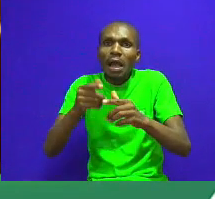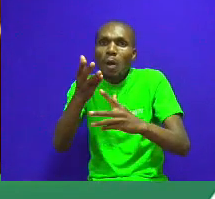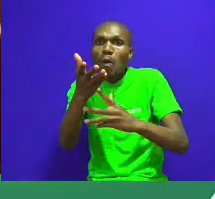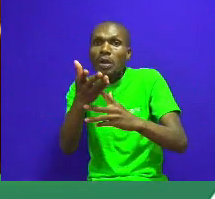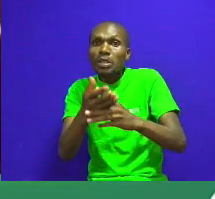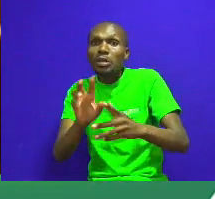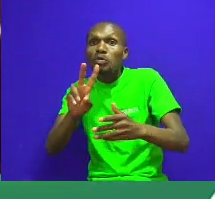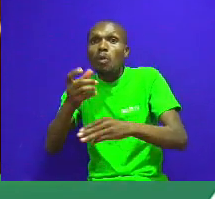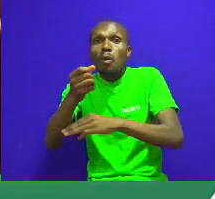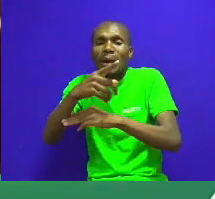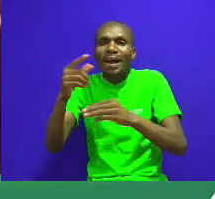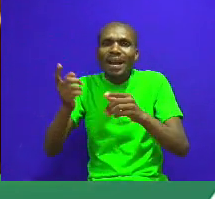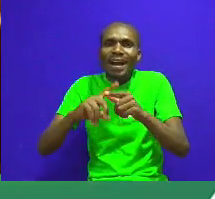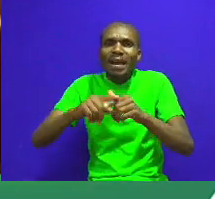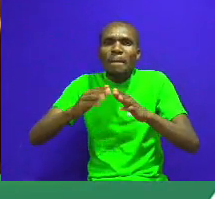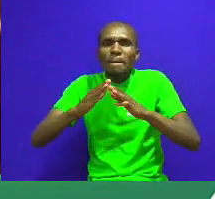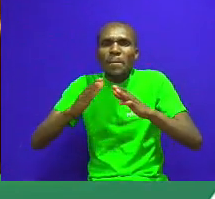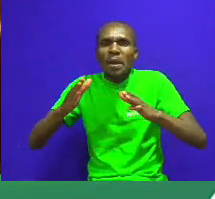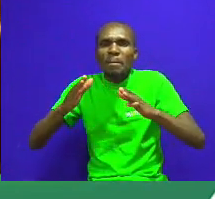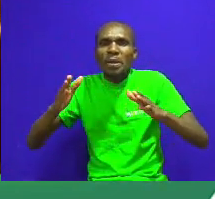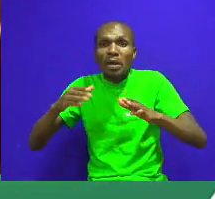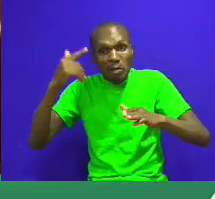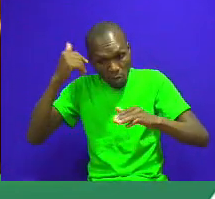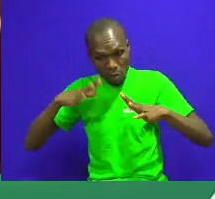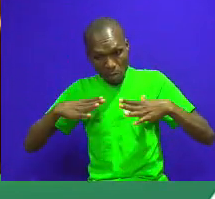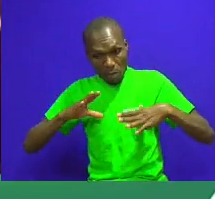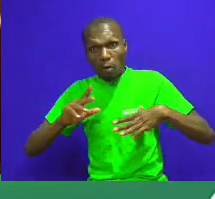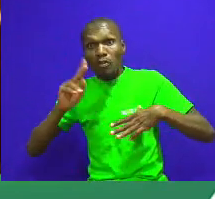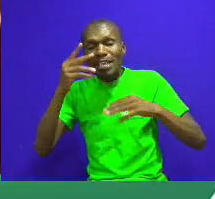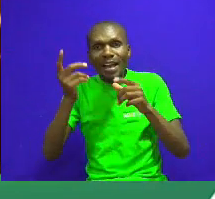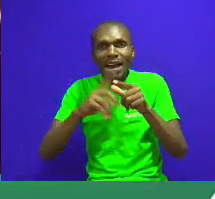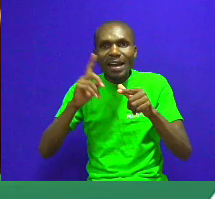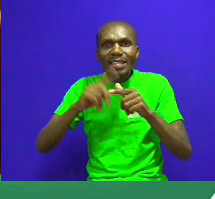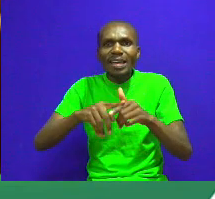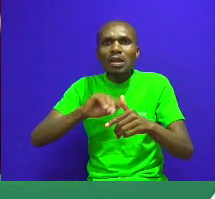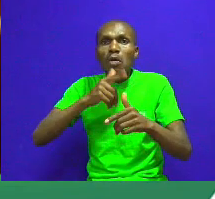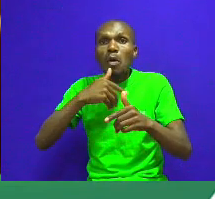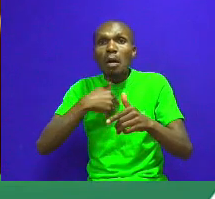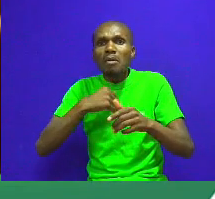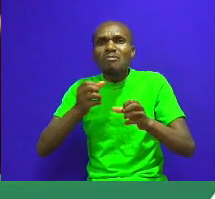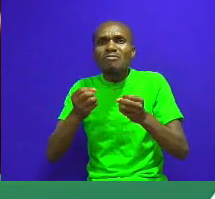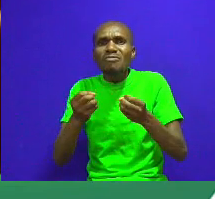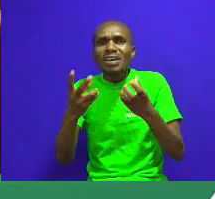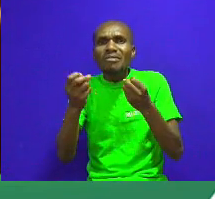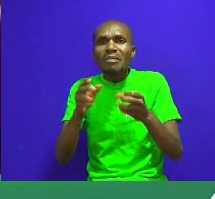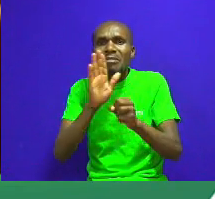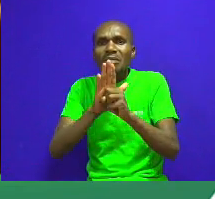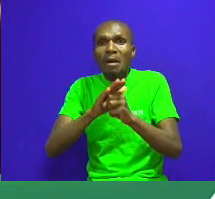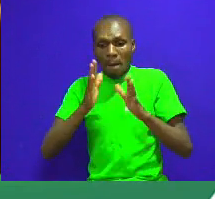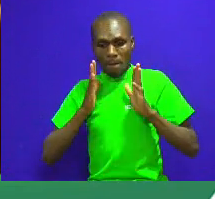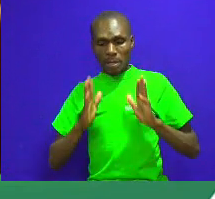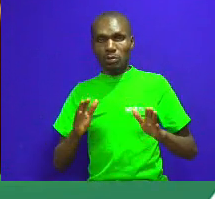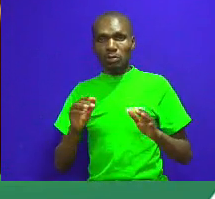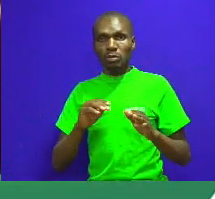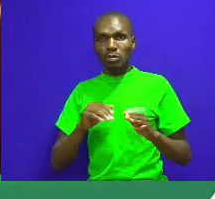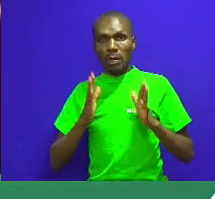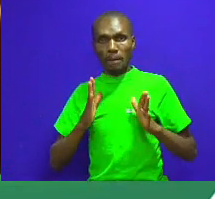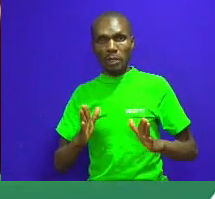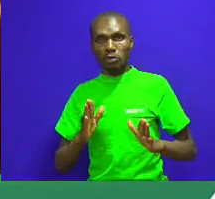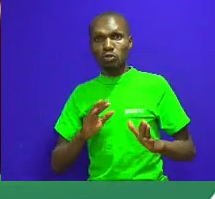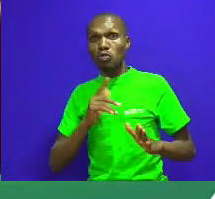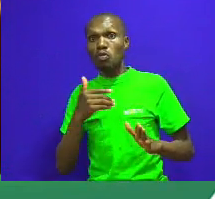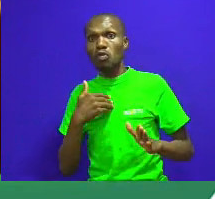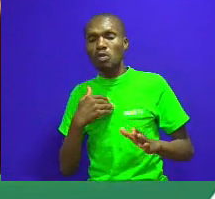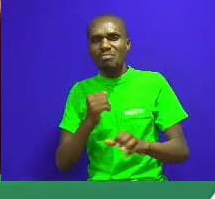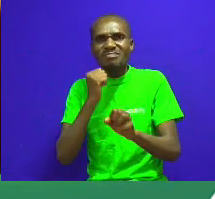next 2 months. This is a big milestone for Kenya, for Kenyan retailers. Very many people actually said Kenyans can't